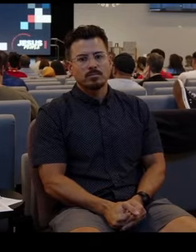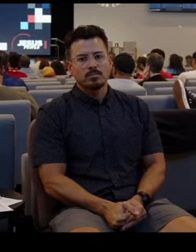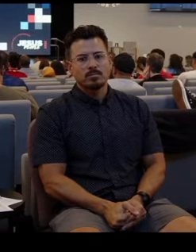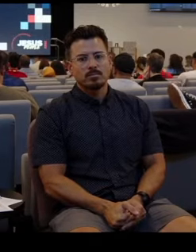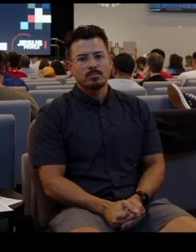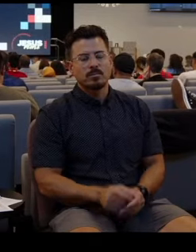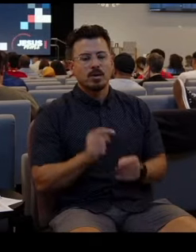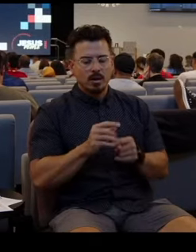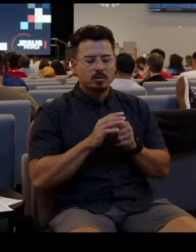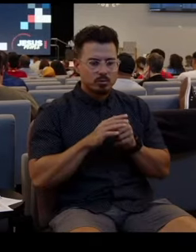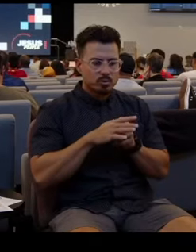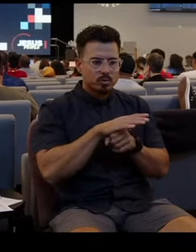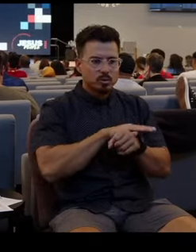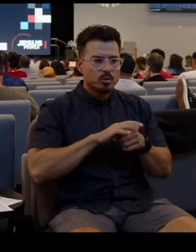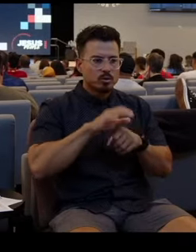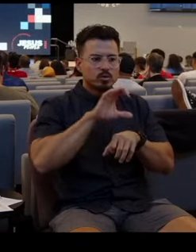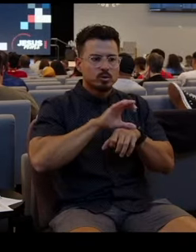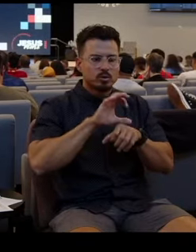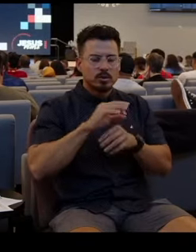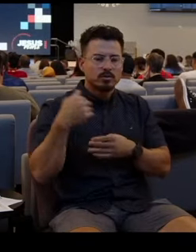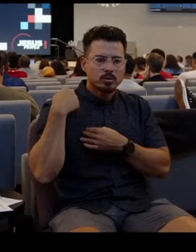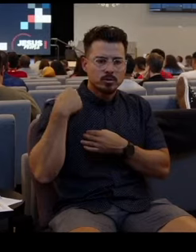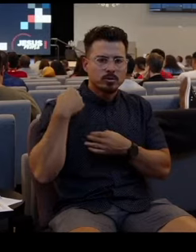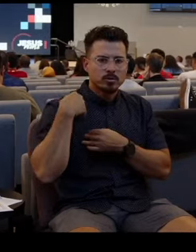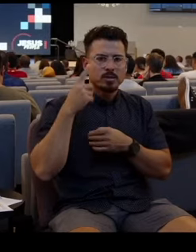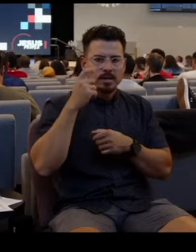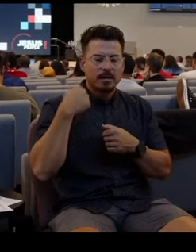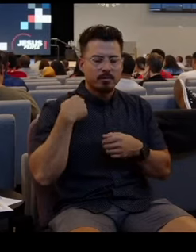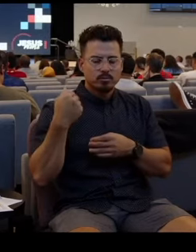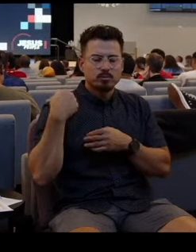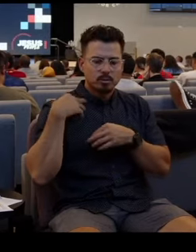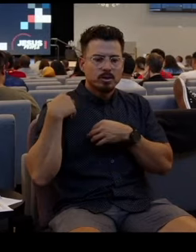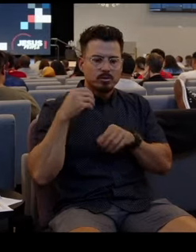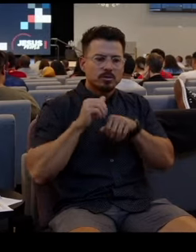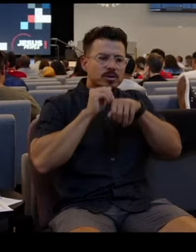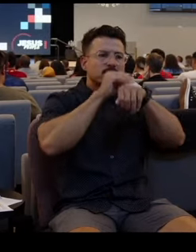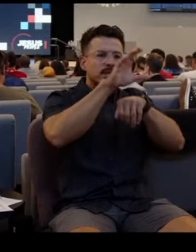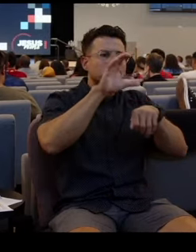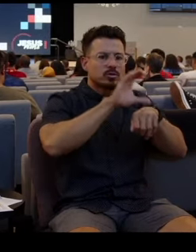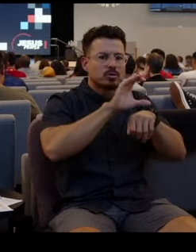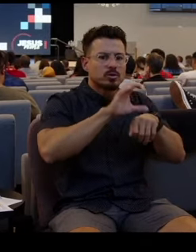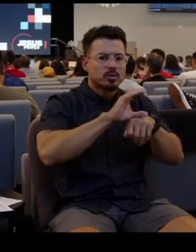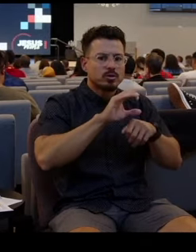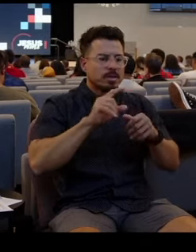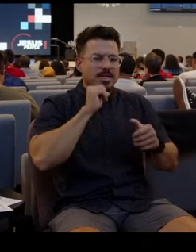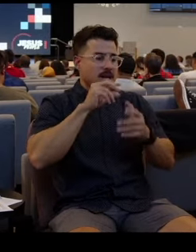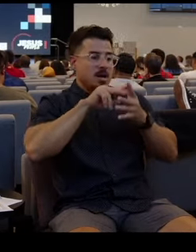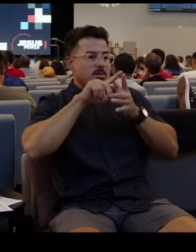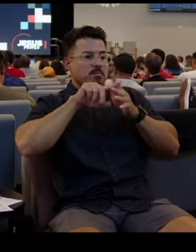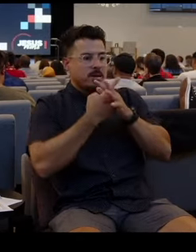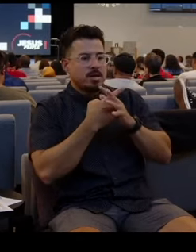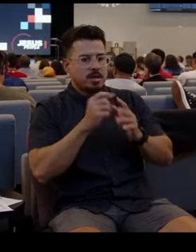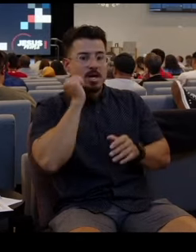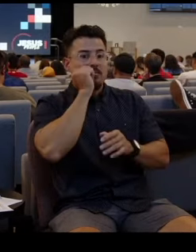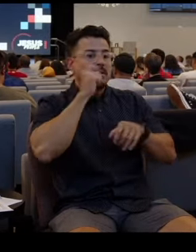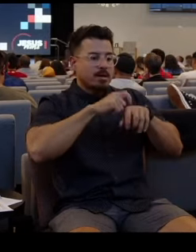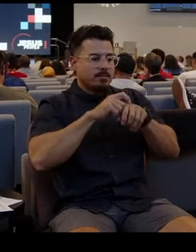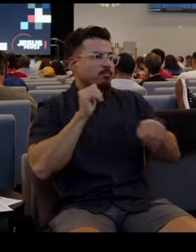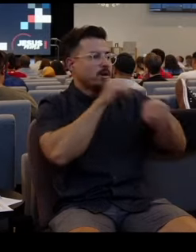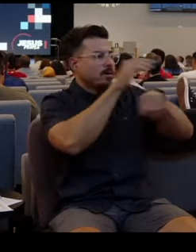The local church has the responsibility to commission and send out workers. That doesn't just mean get somebody to go tonight because it's Friday.